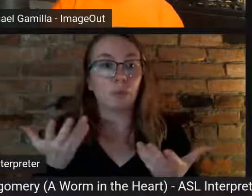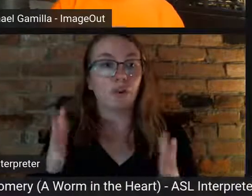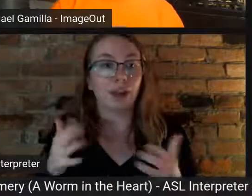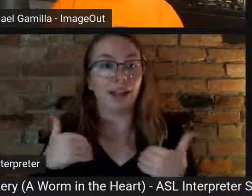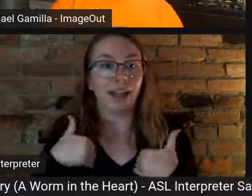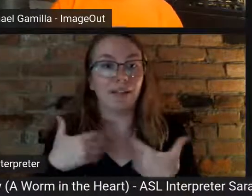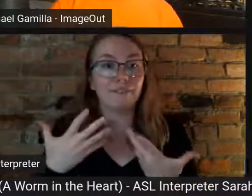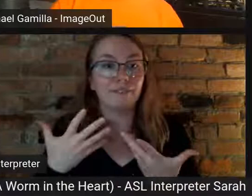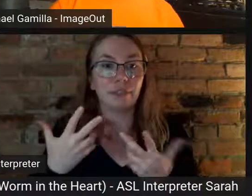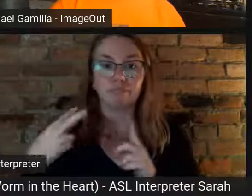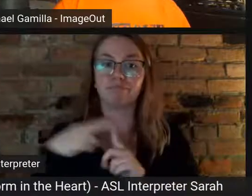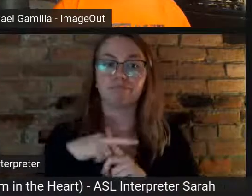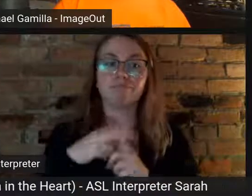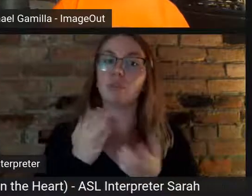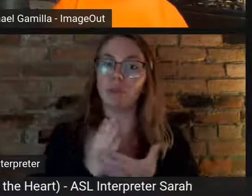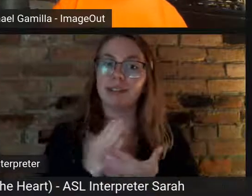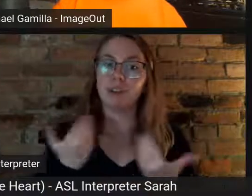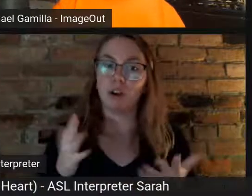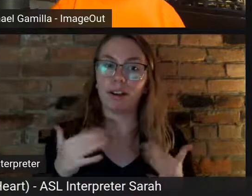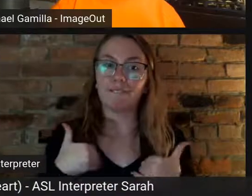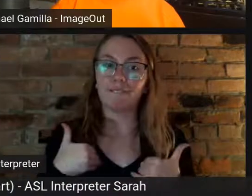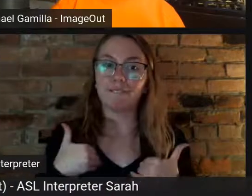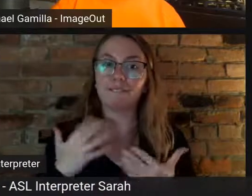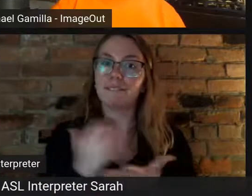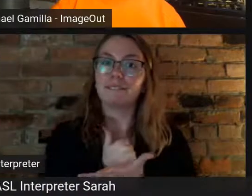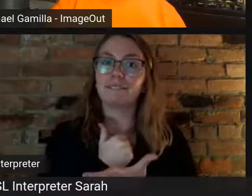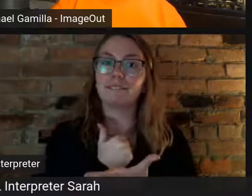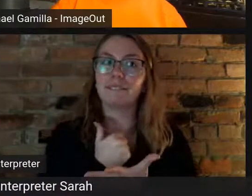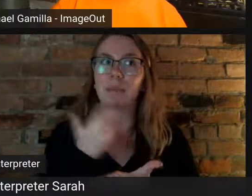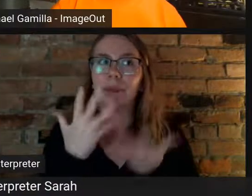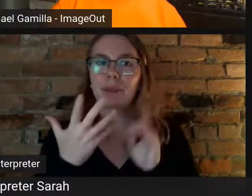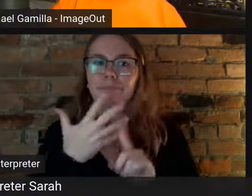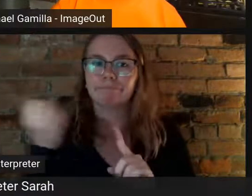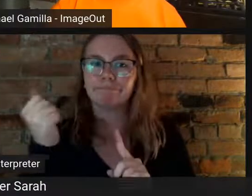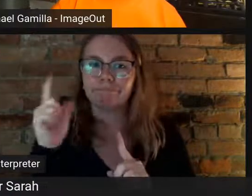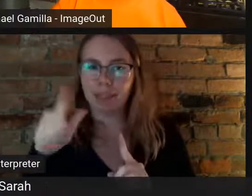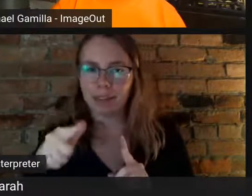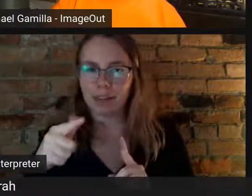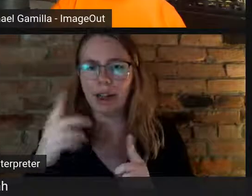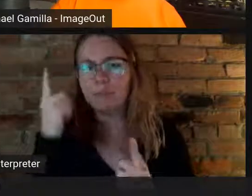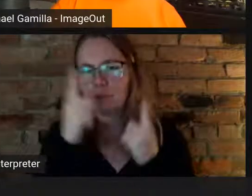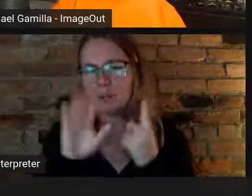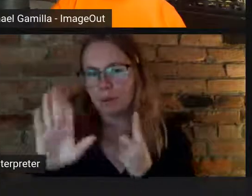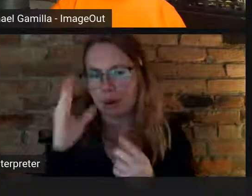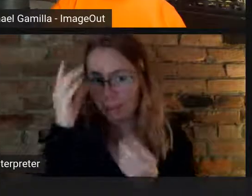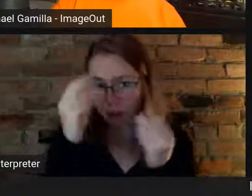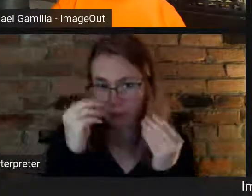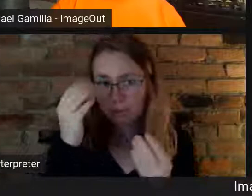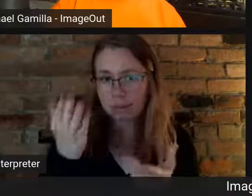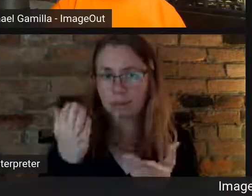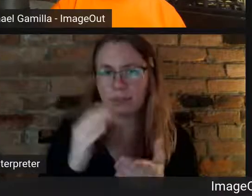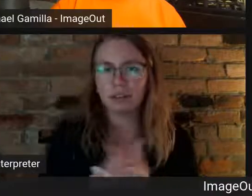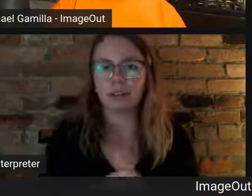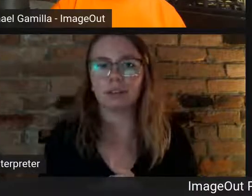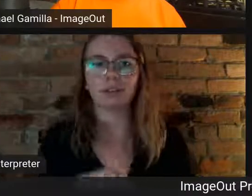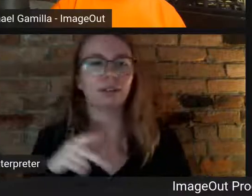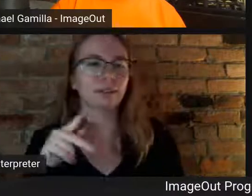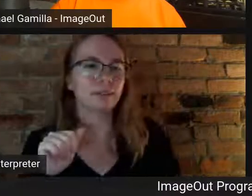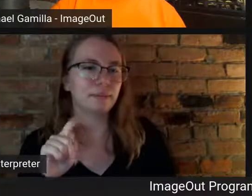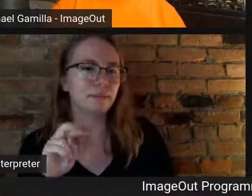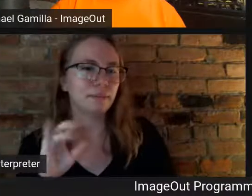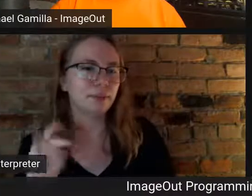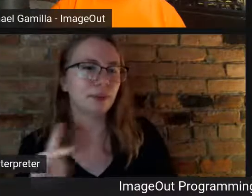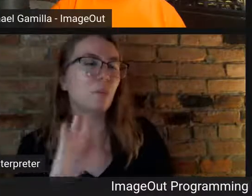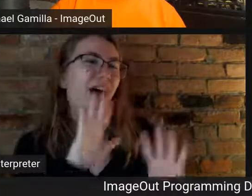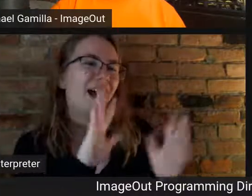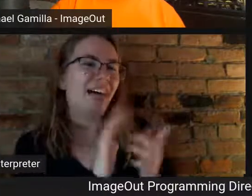away. I was just wondering what your thoughts are on the matter. Well, I'll let sort of legal experts who know a lot more about